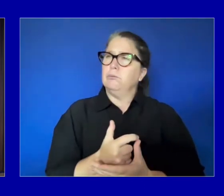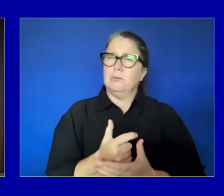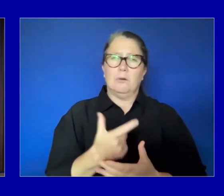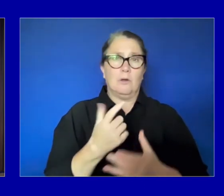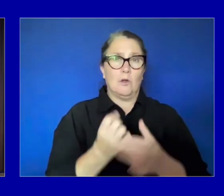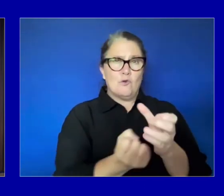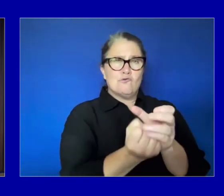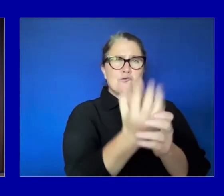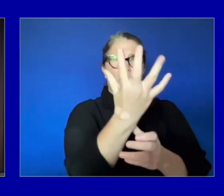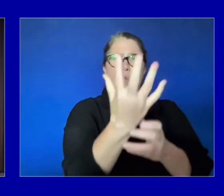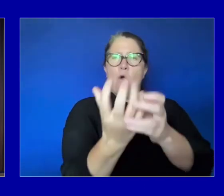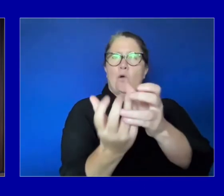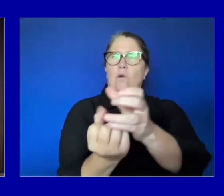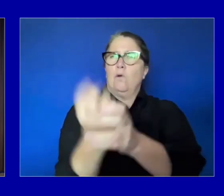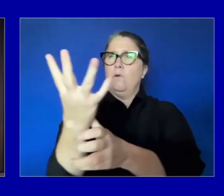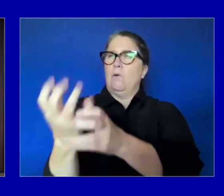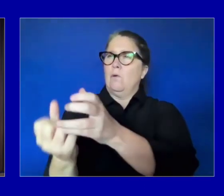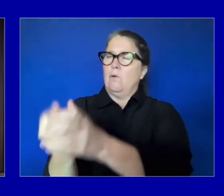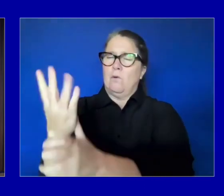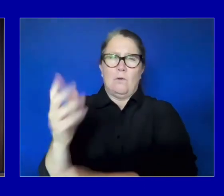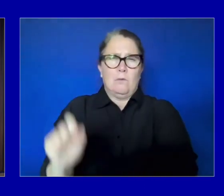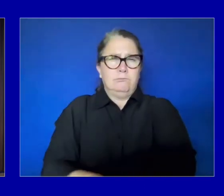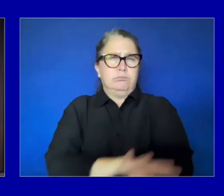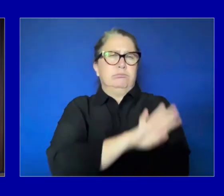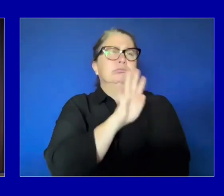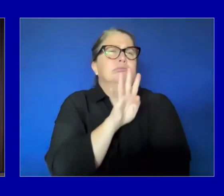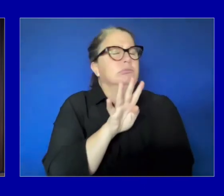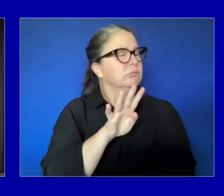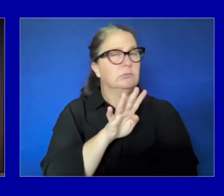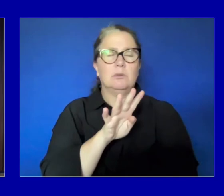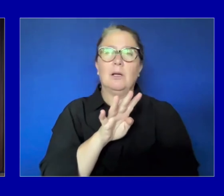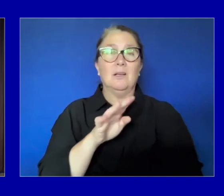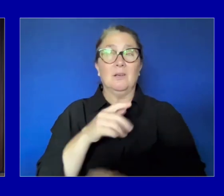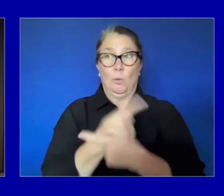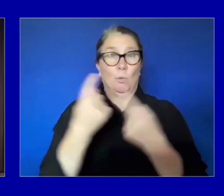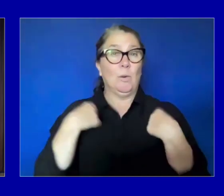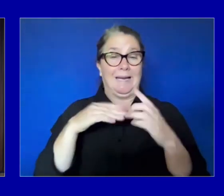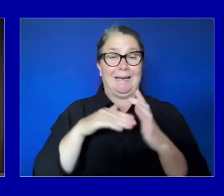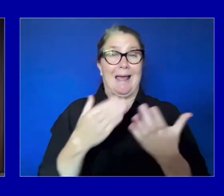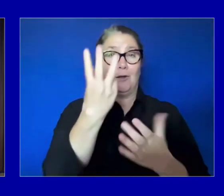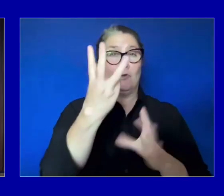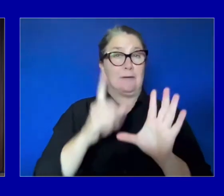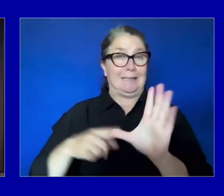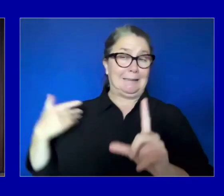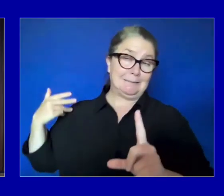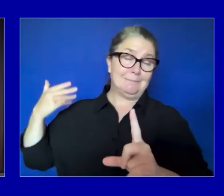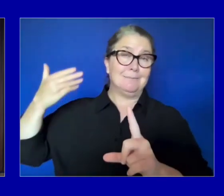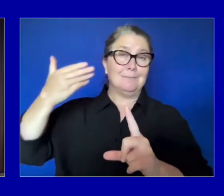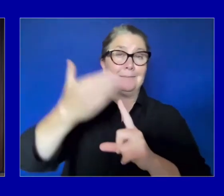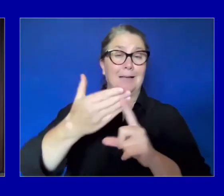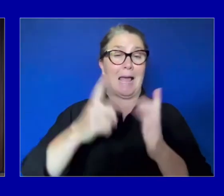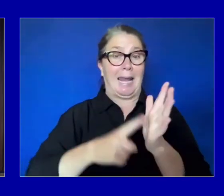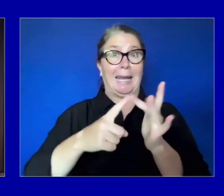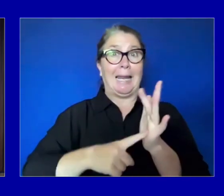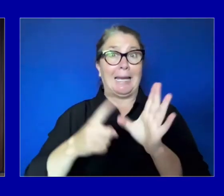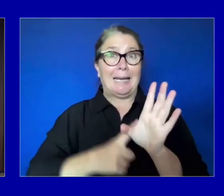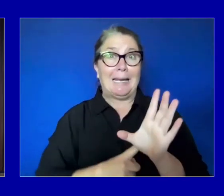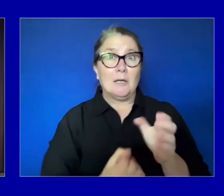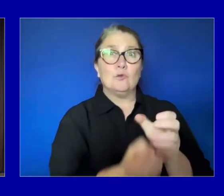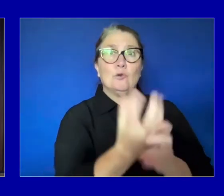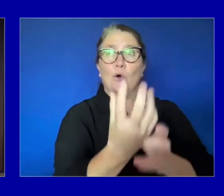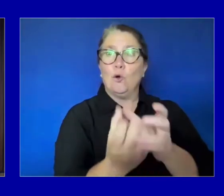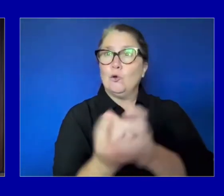we, we've been growing lilies for the last three years now and the vegetable from the lilies is to die for really,